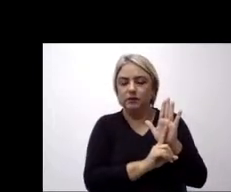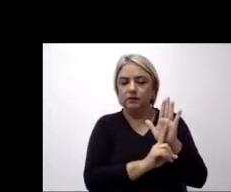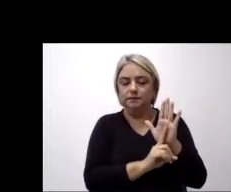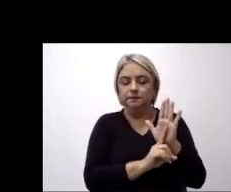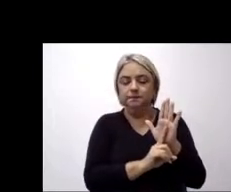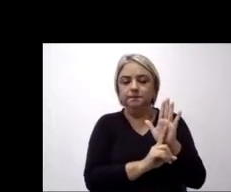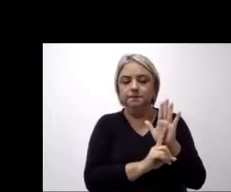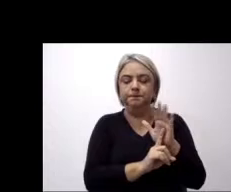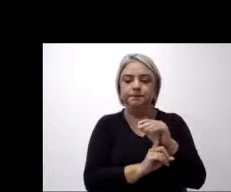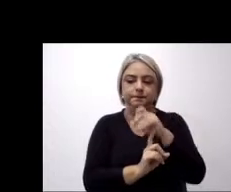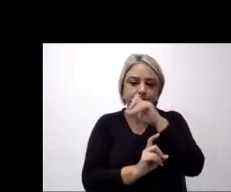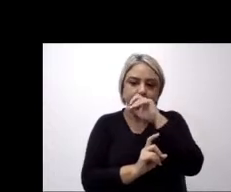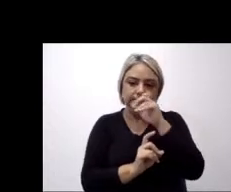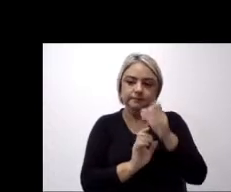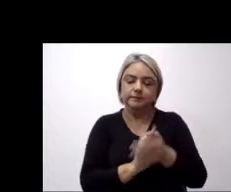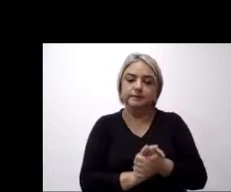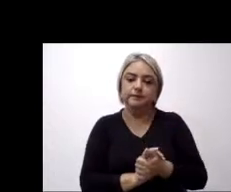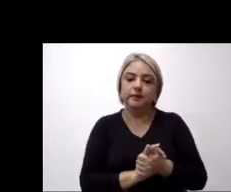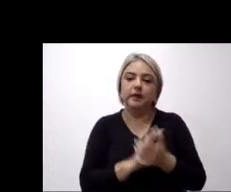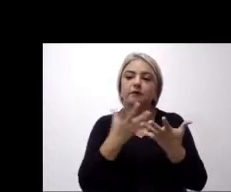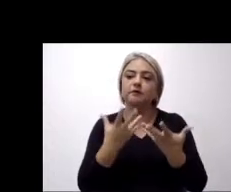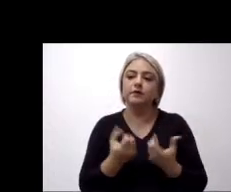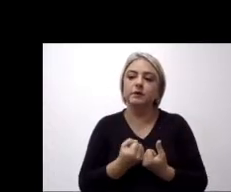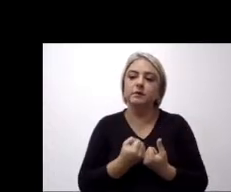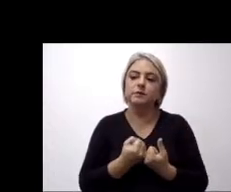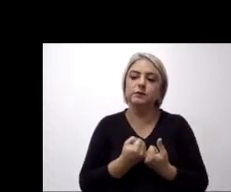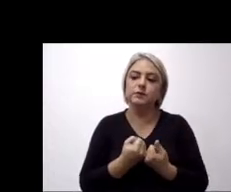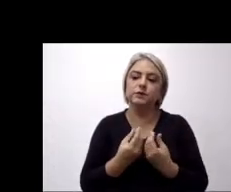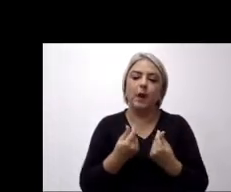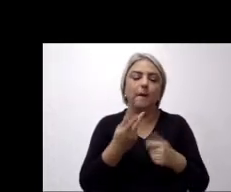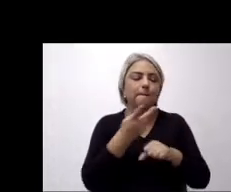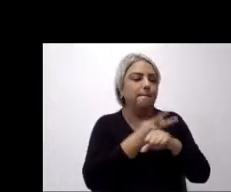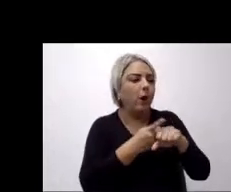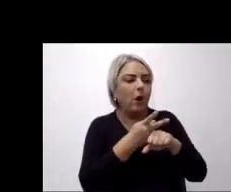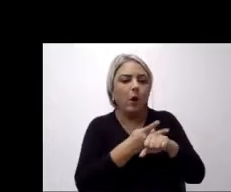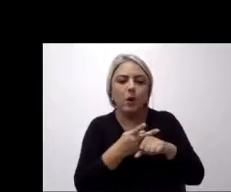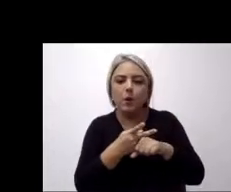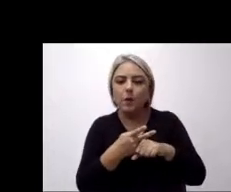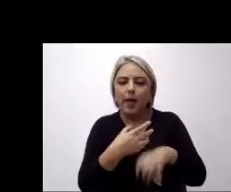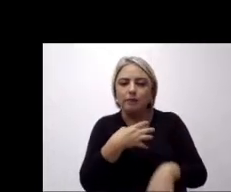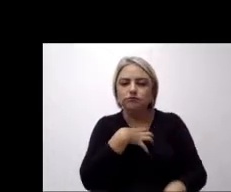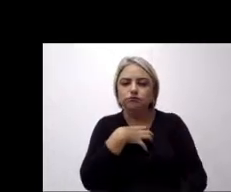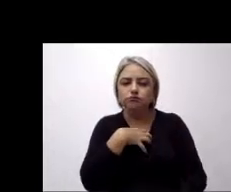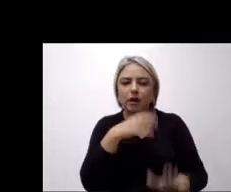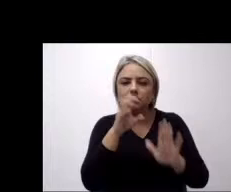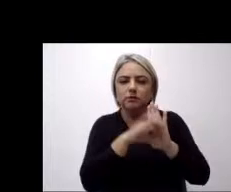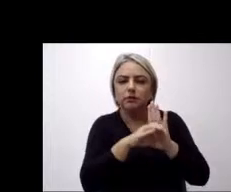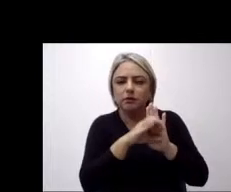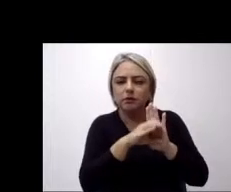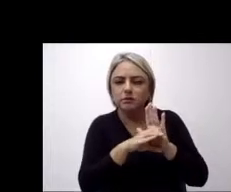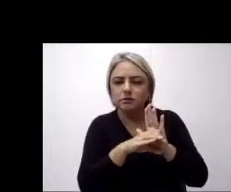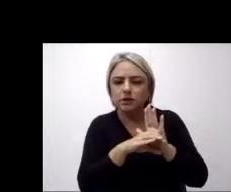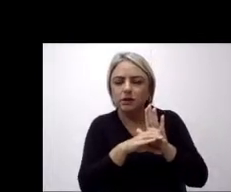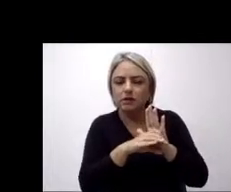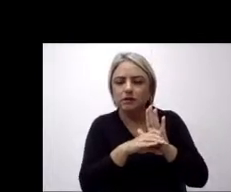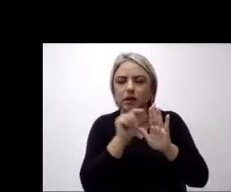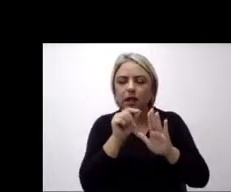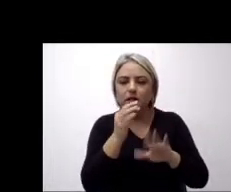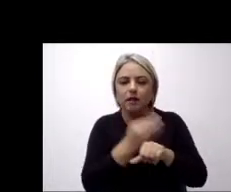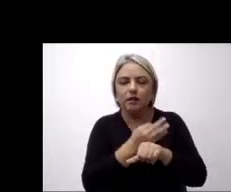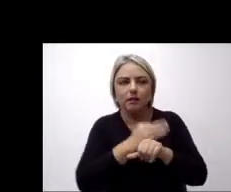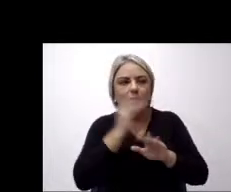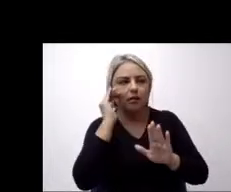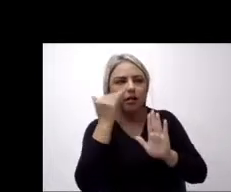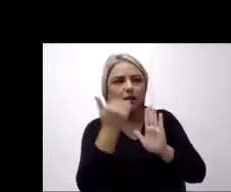a look for the essence of the concept, but try to understand what role the definition of the